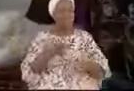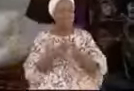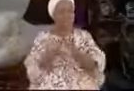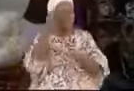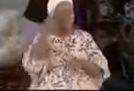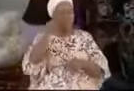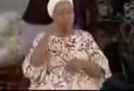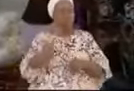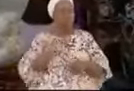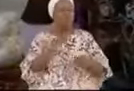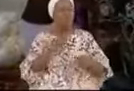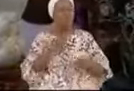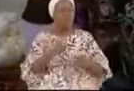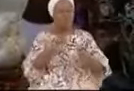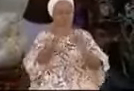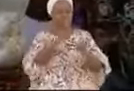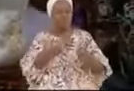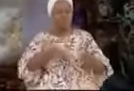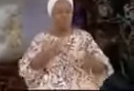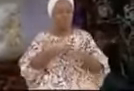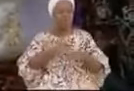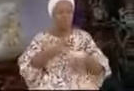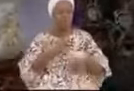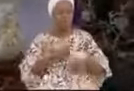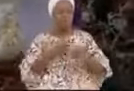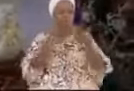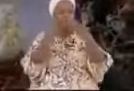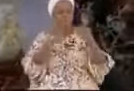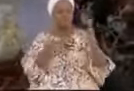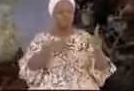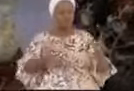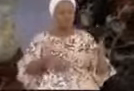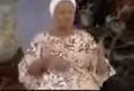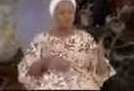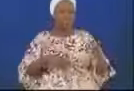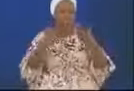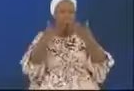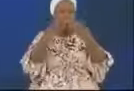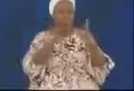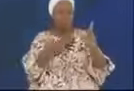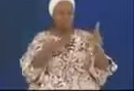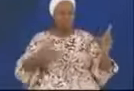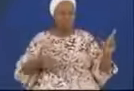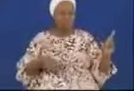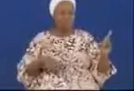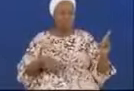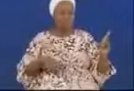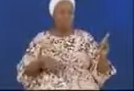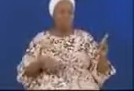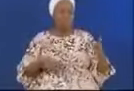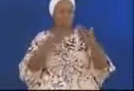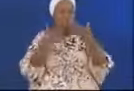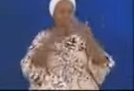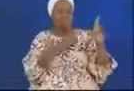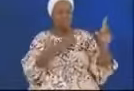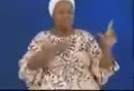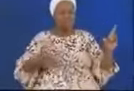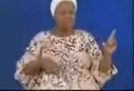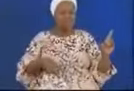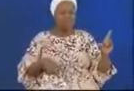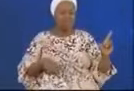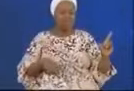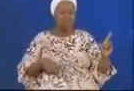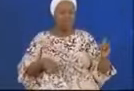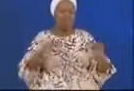it. Thank you, Lord. Thank you, Lord. Thank you, Lord.